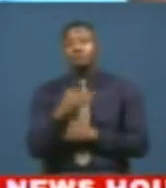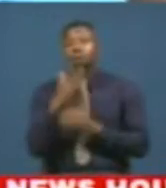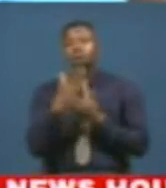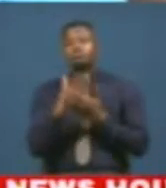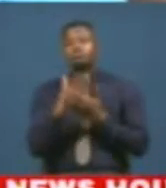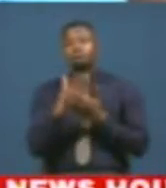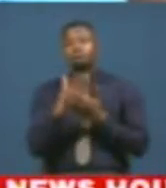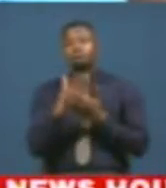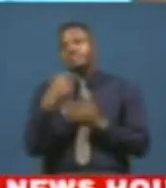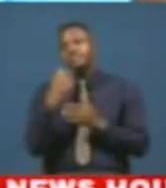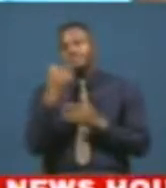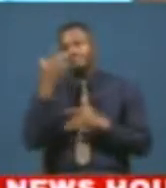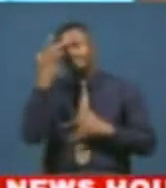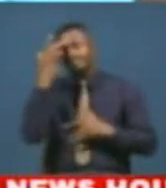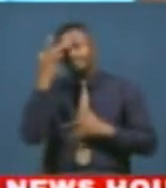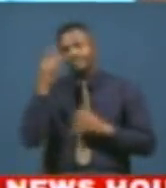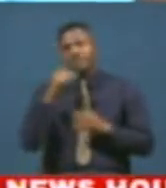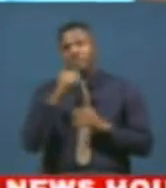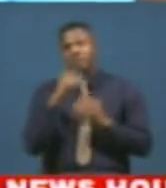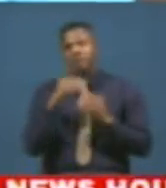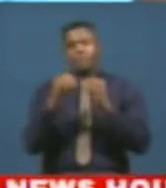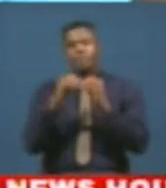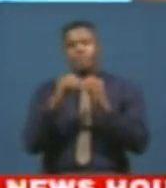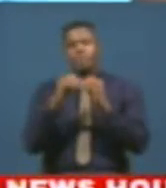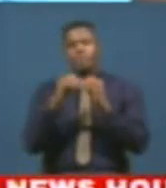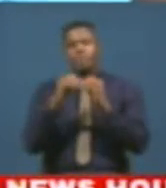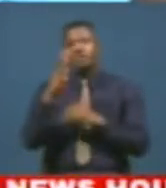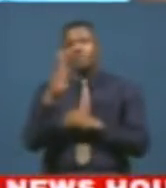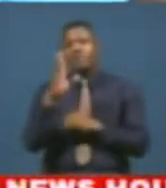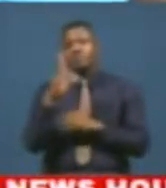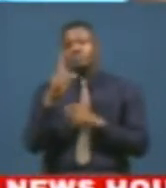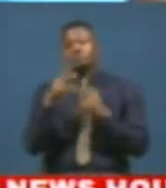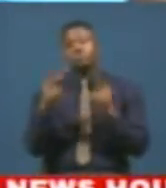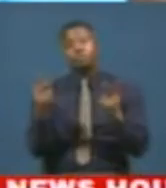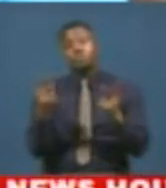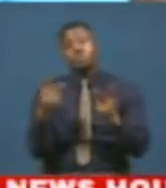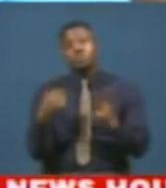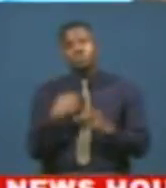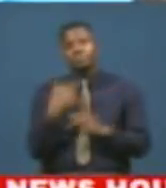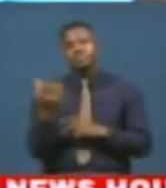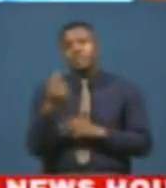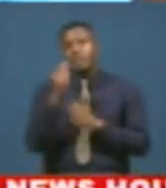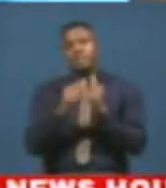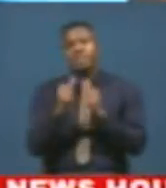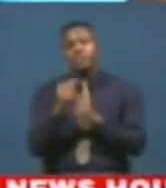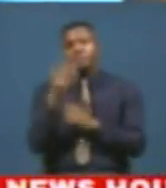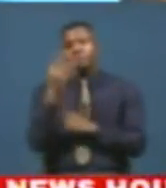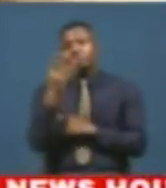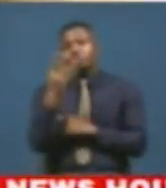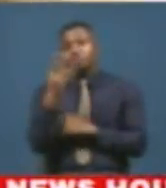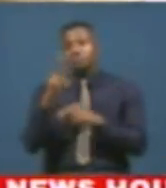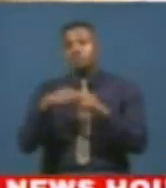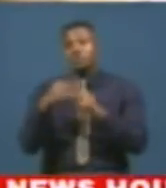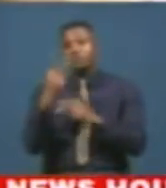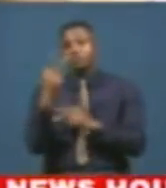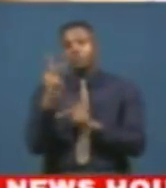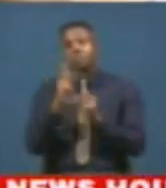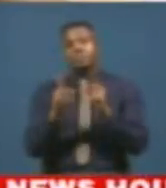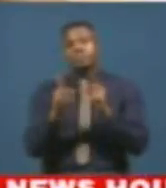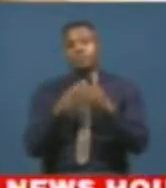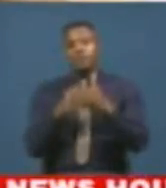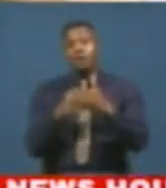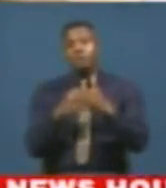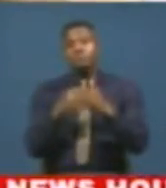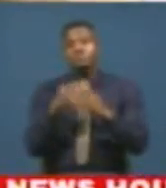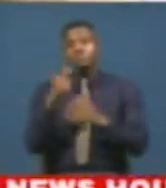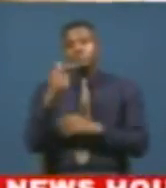the sickness, they say we should load one man, one seat, so we are taking every 4 seats for 2 people. The leader of the